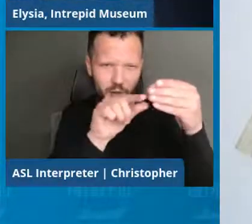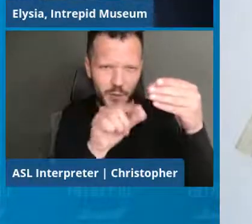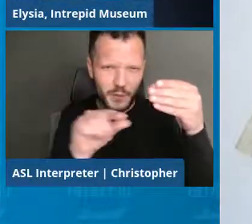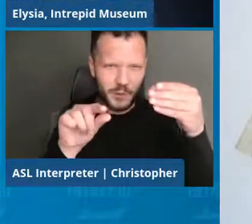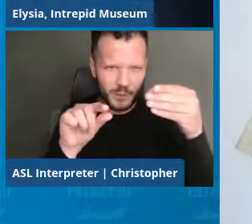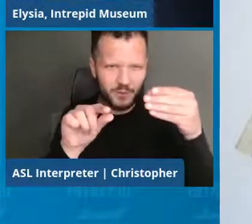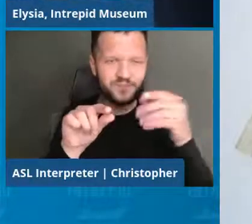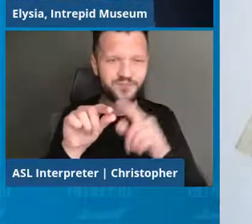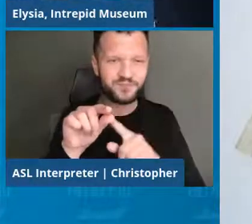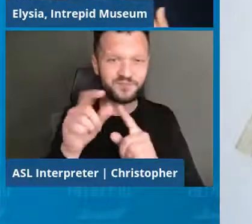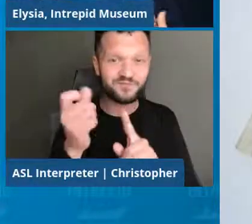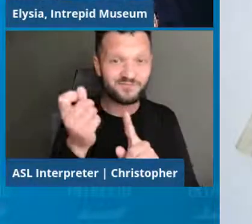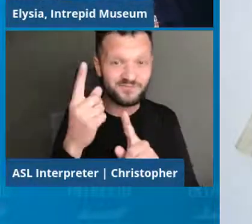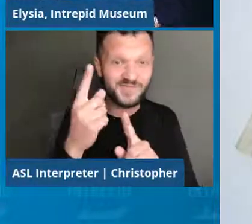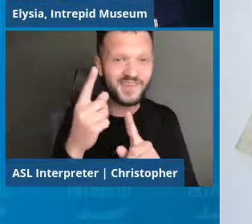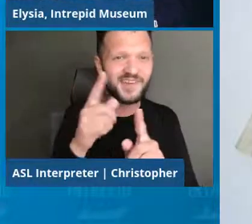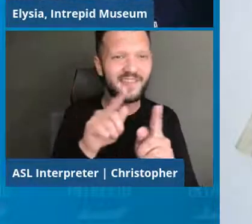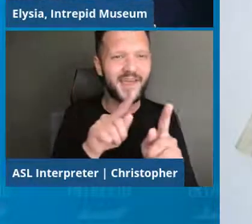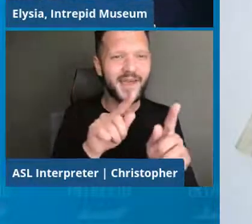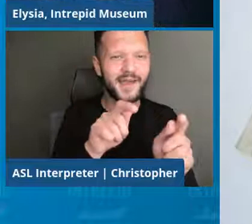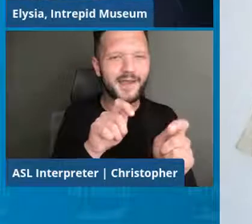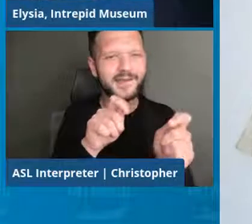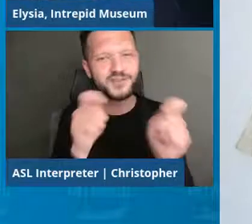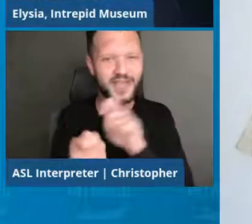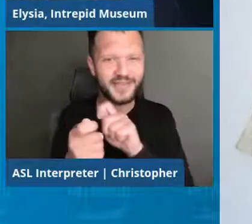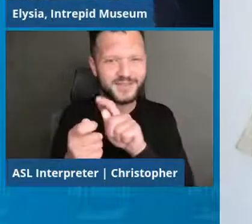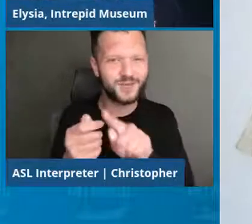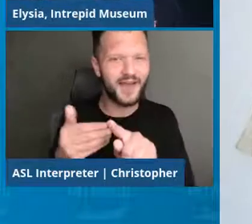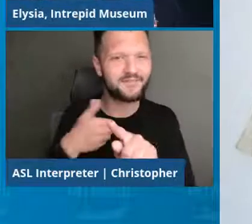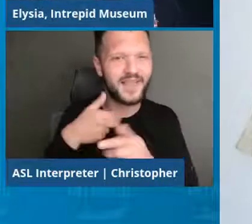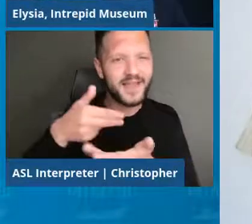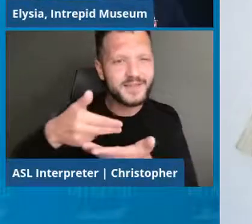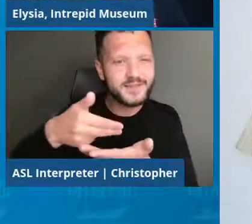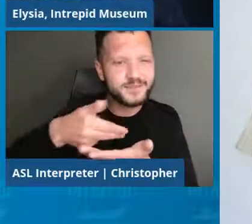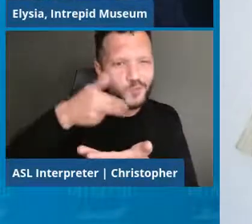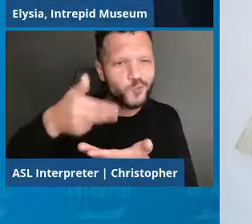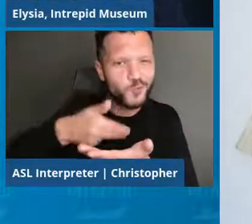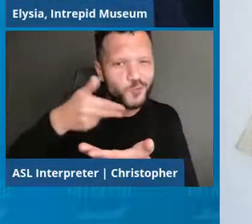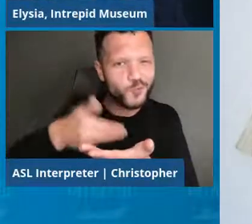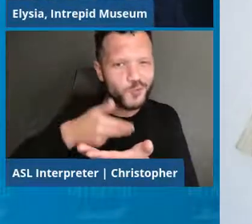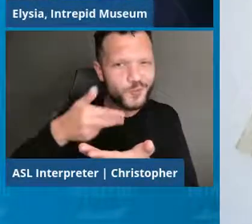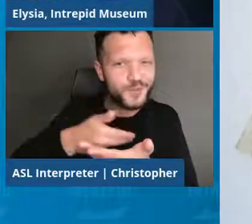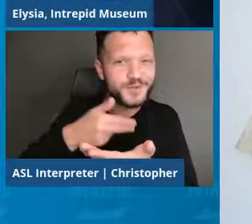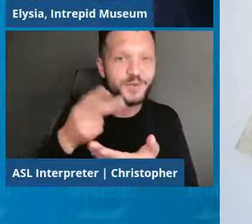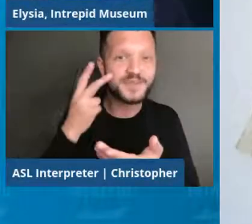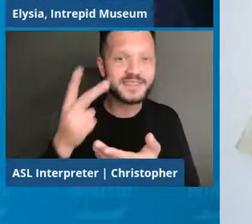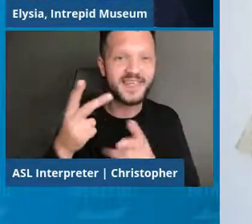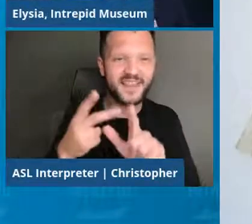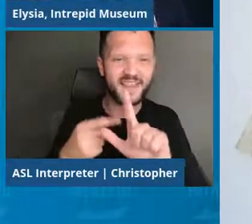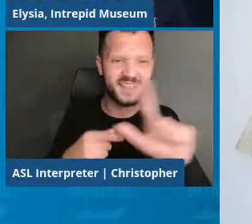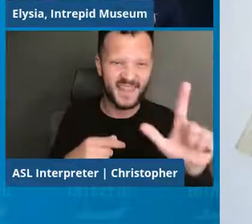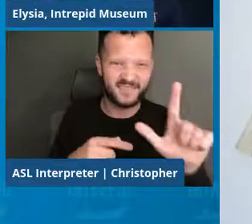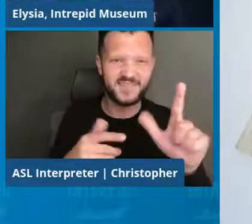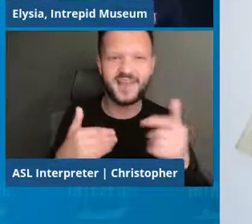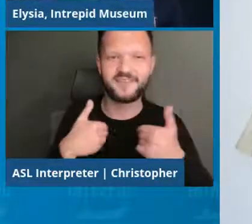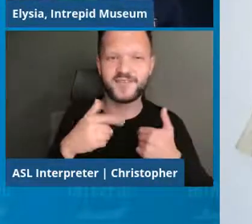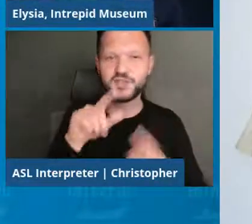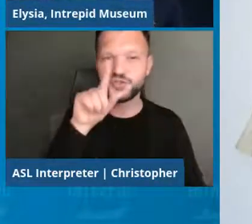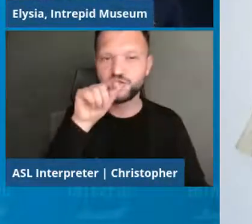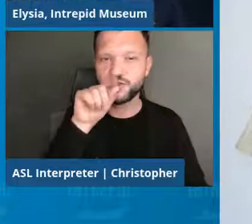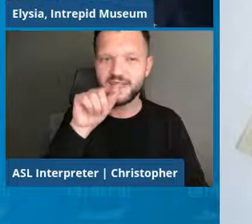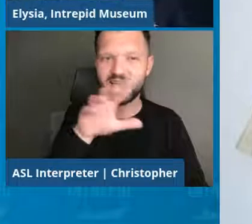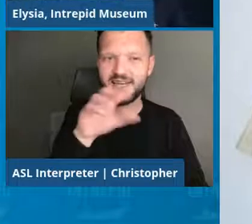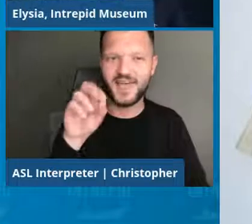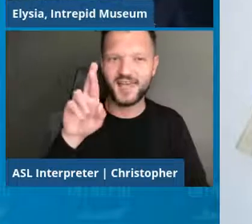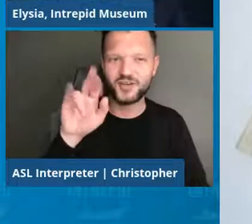number of foods were changed to this new spoon bowl package. So on the left here, we've got chicken and rice. So that